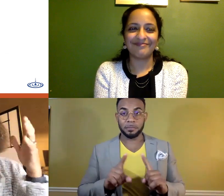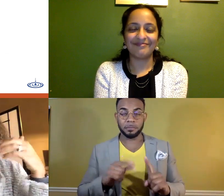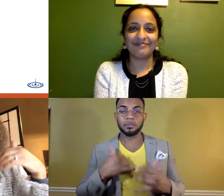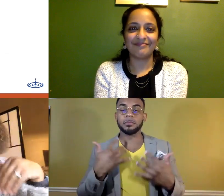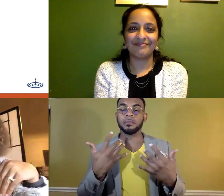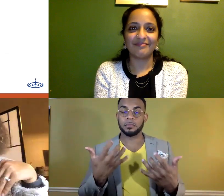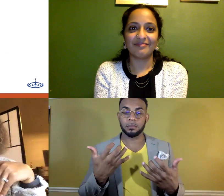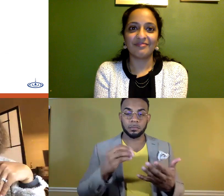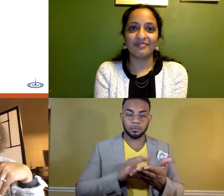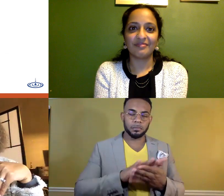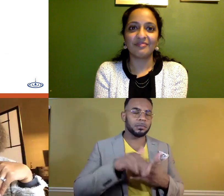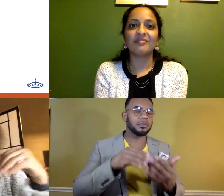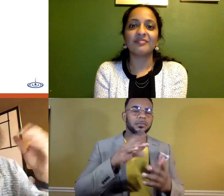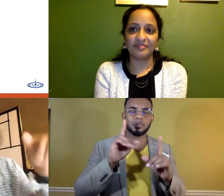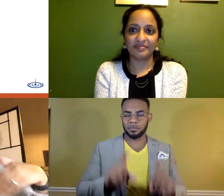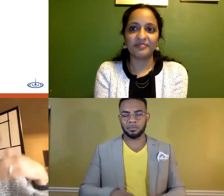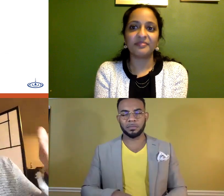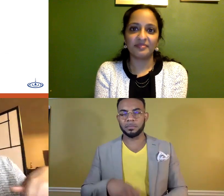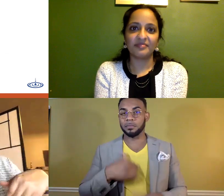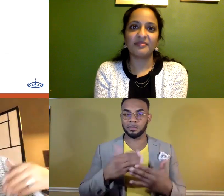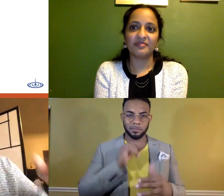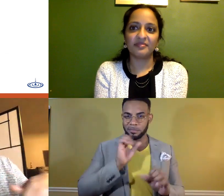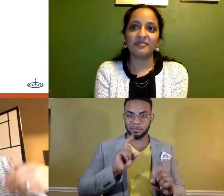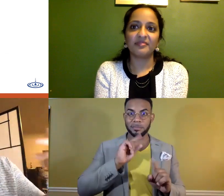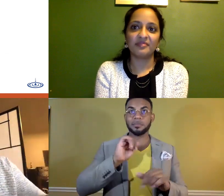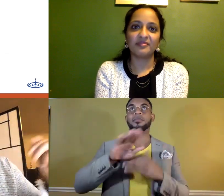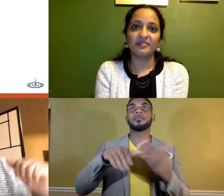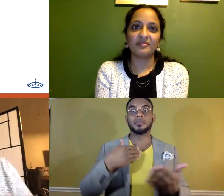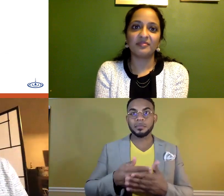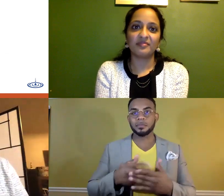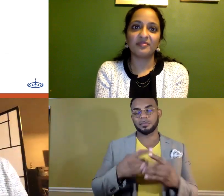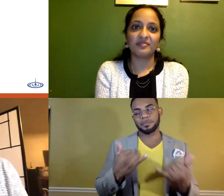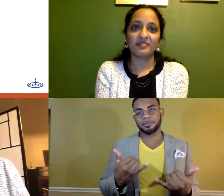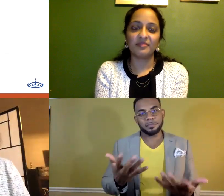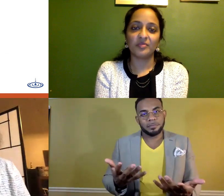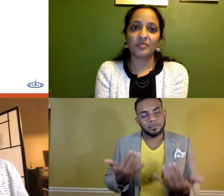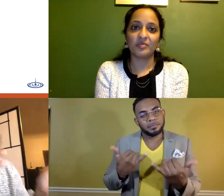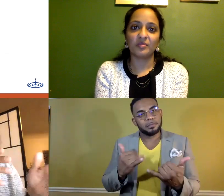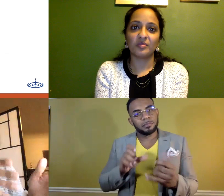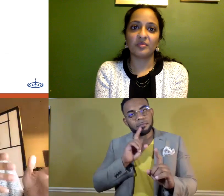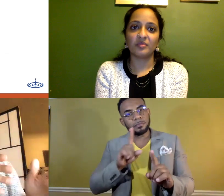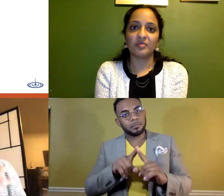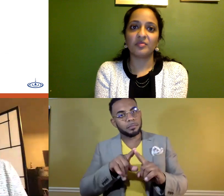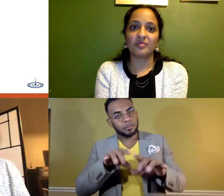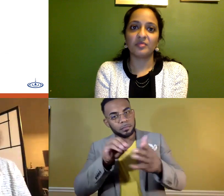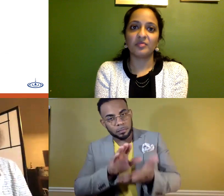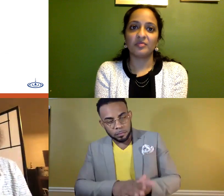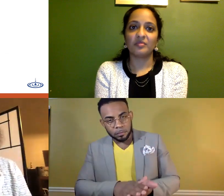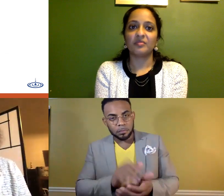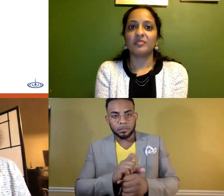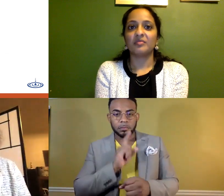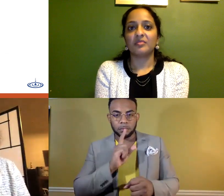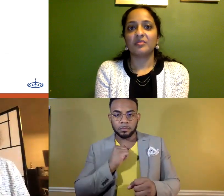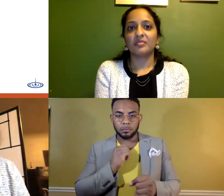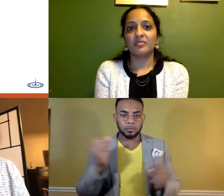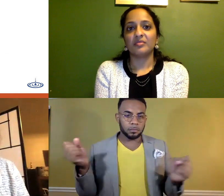want to capture all your questions, and we may not be able to answer them all right now. We want to be able to capture them and make sure that we